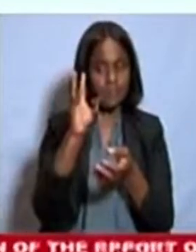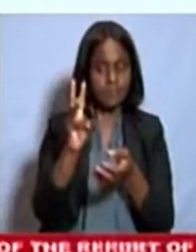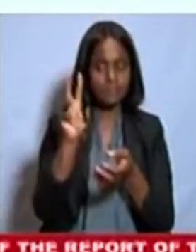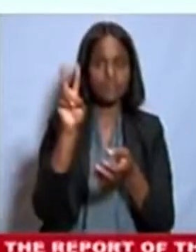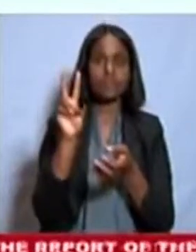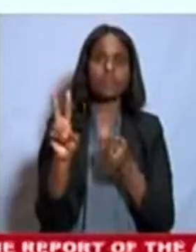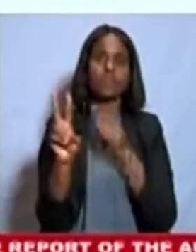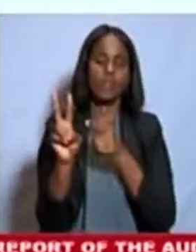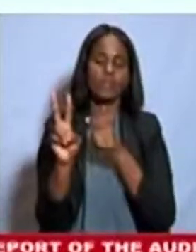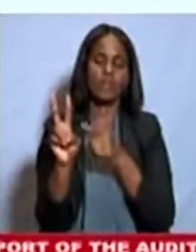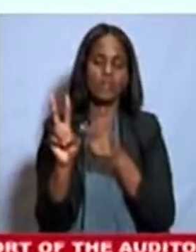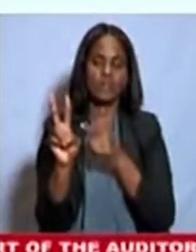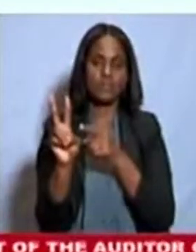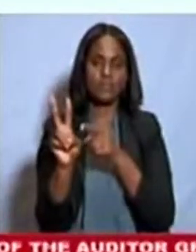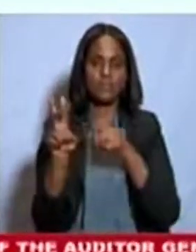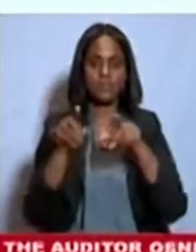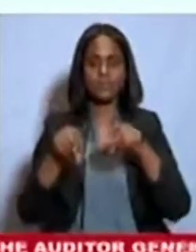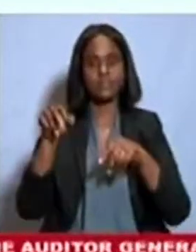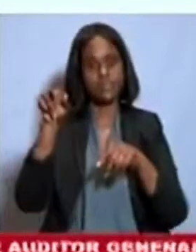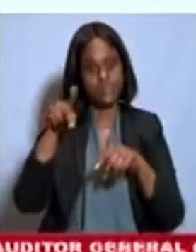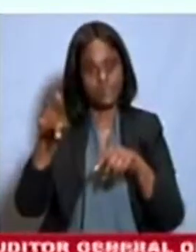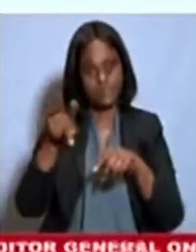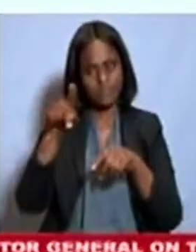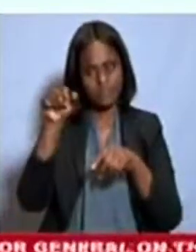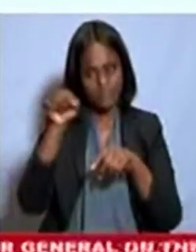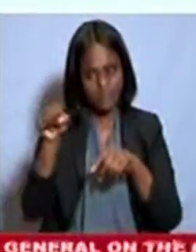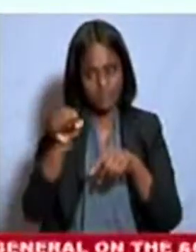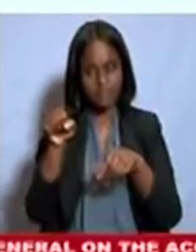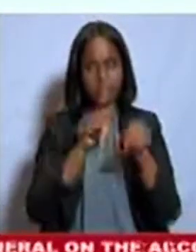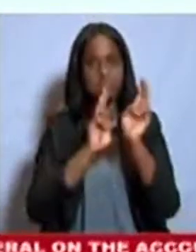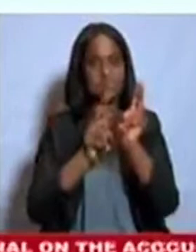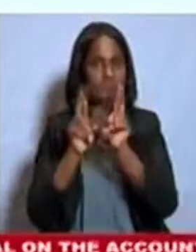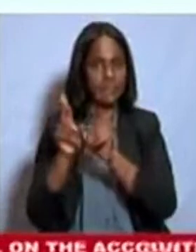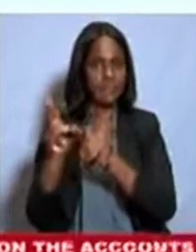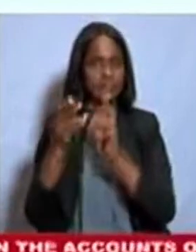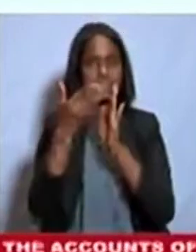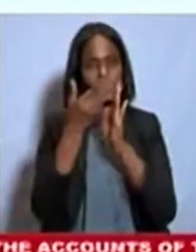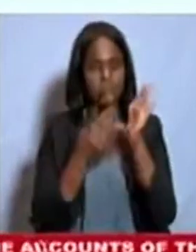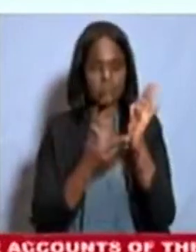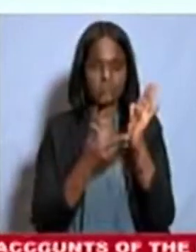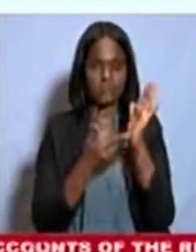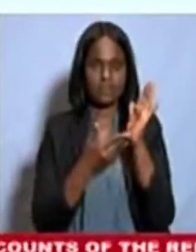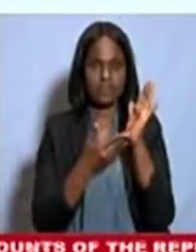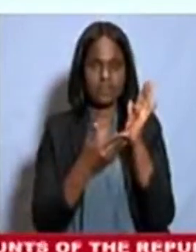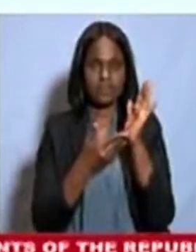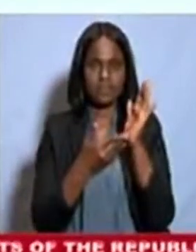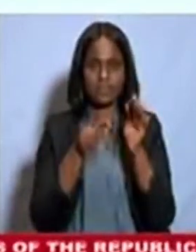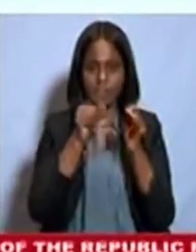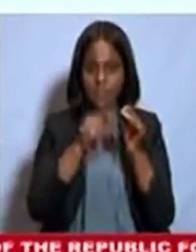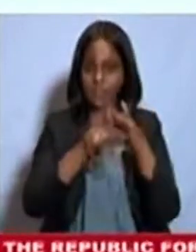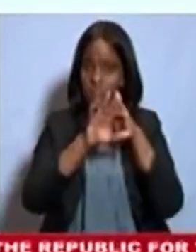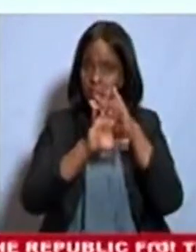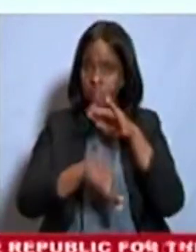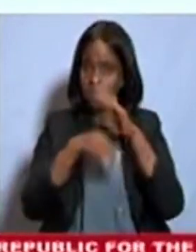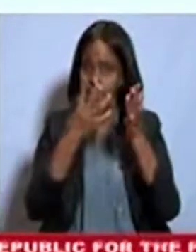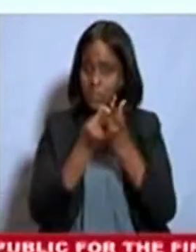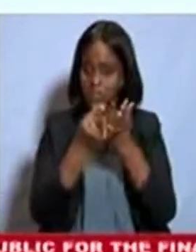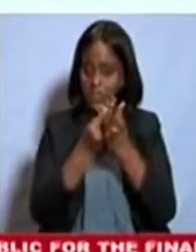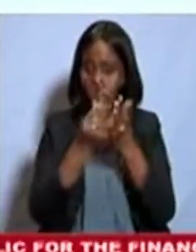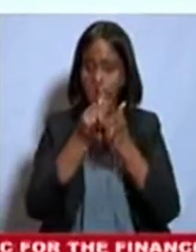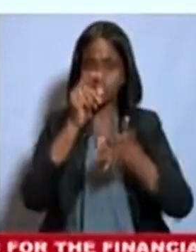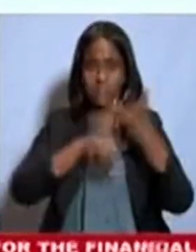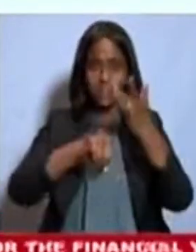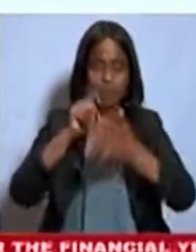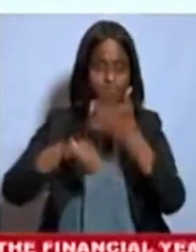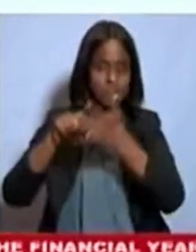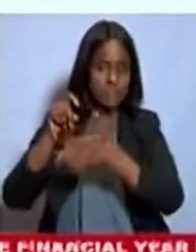219,555,662. Controlling officer's response. Caused the underfunding amounting to